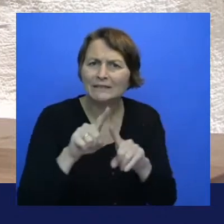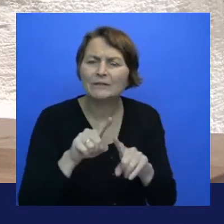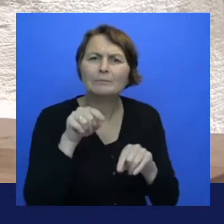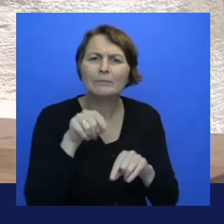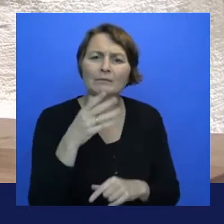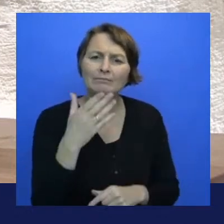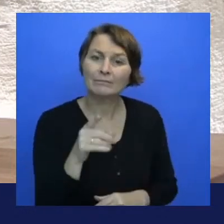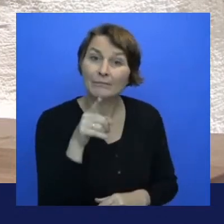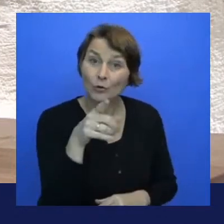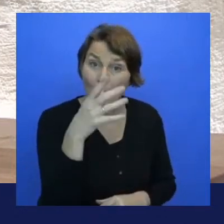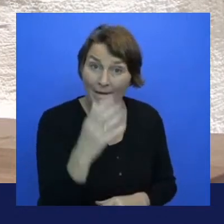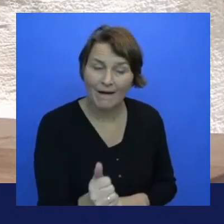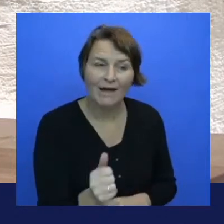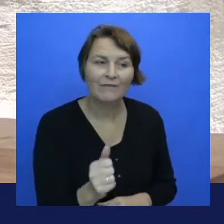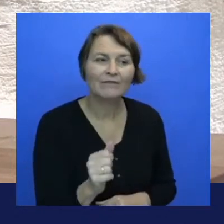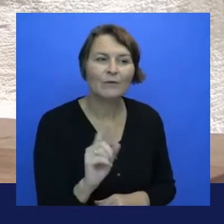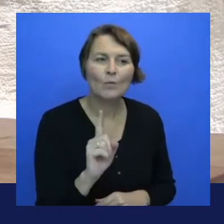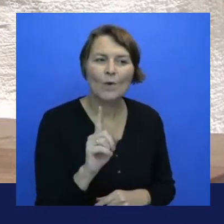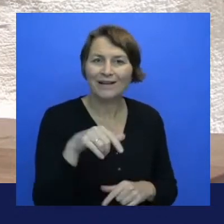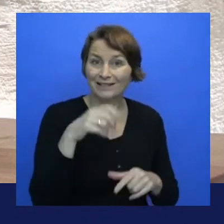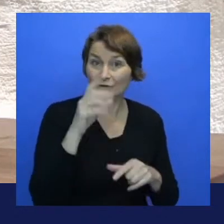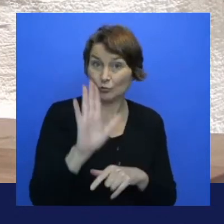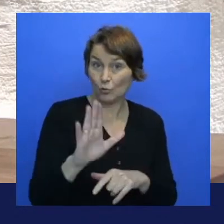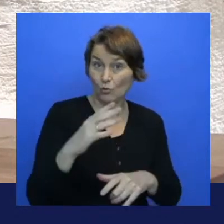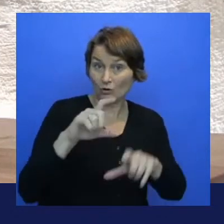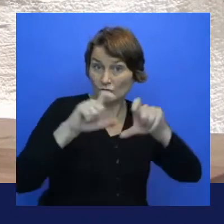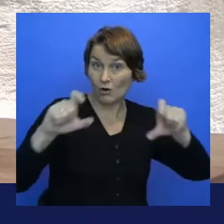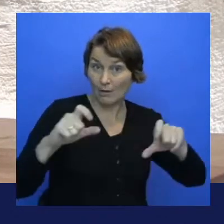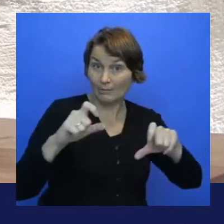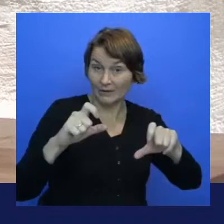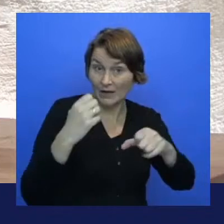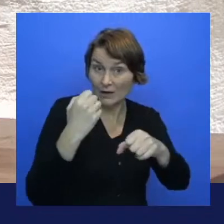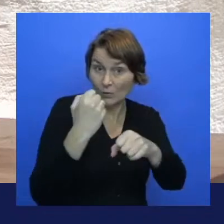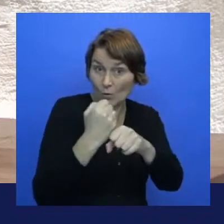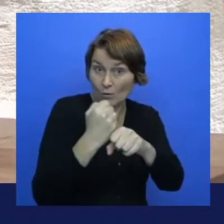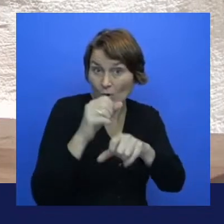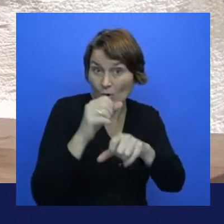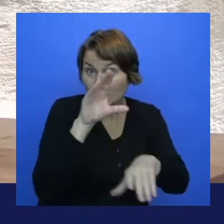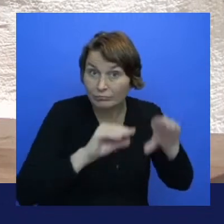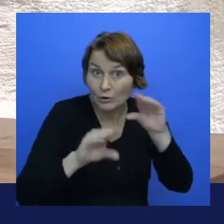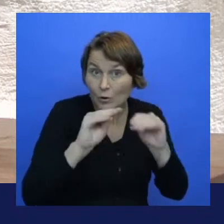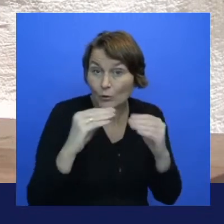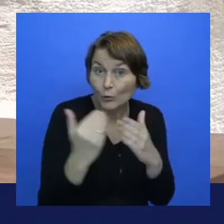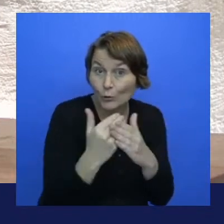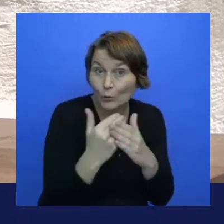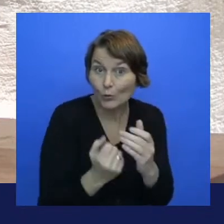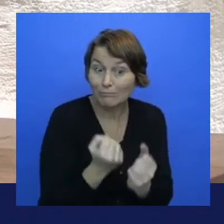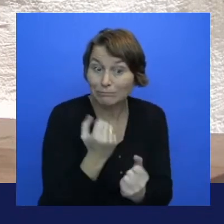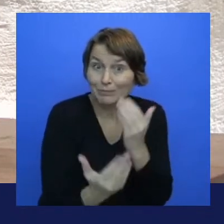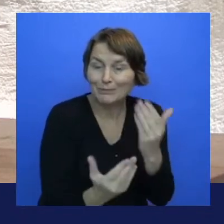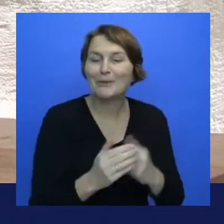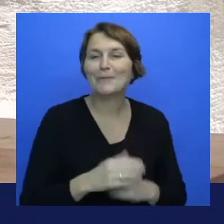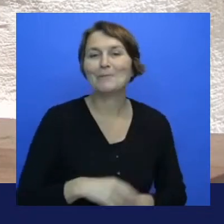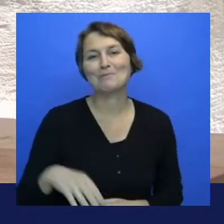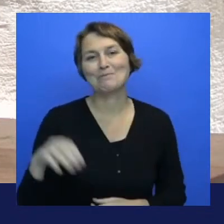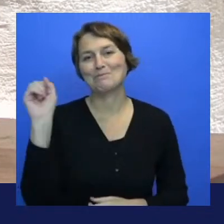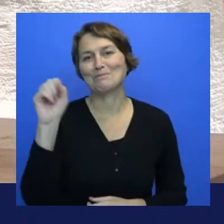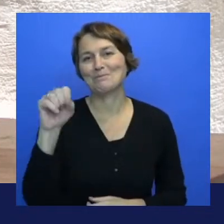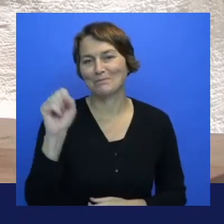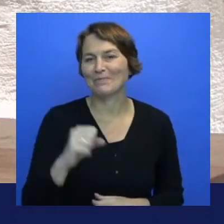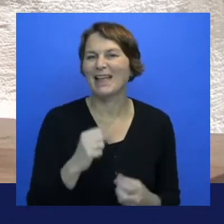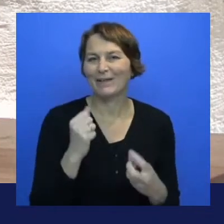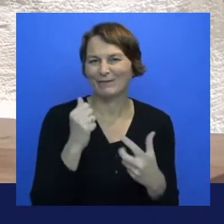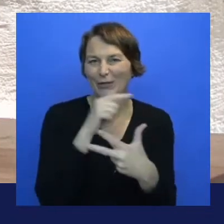Always. We're constantly innovating and developing new things. There are a couple of exciting things that I'd love to talk to you more about, three in